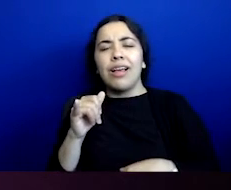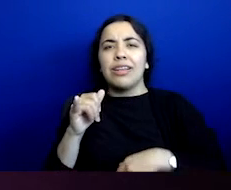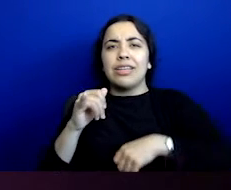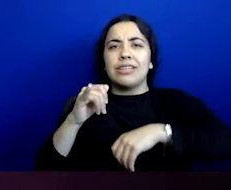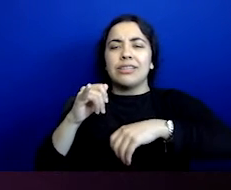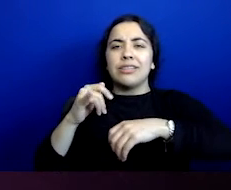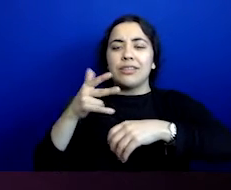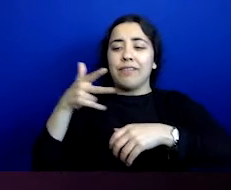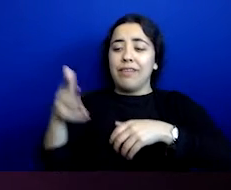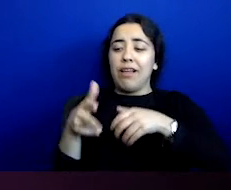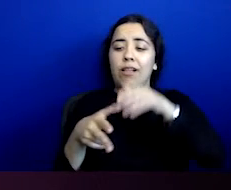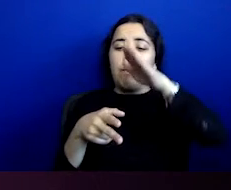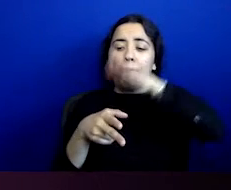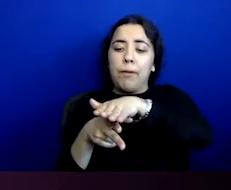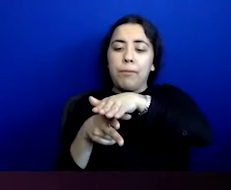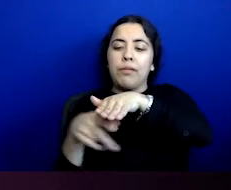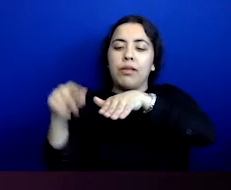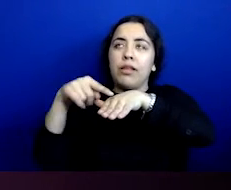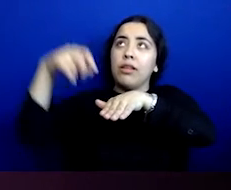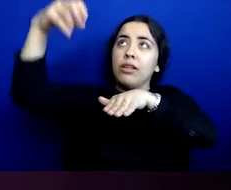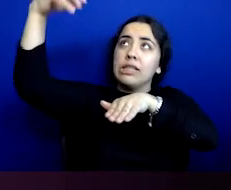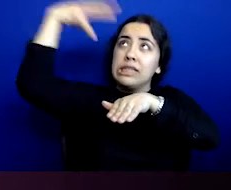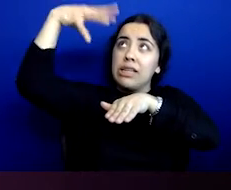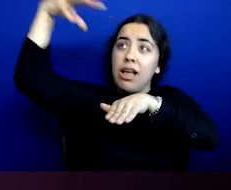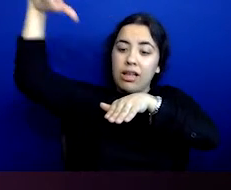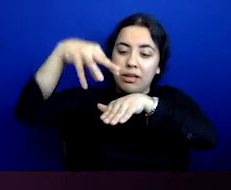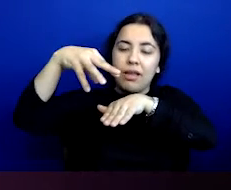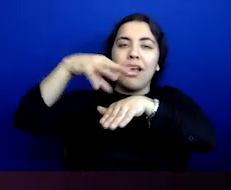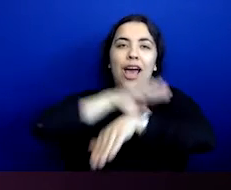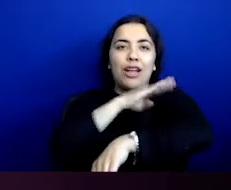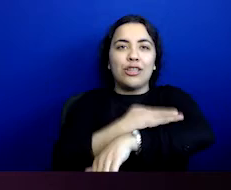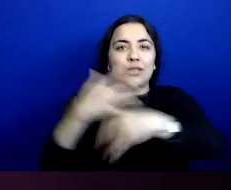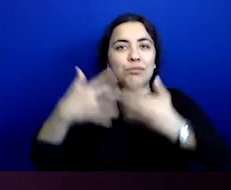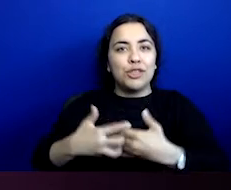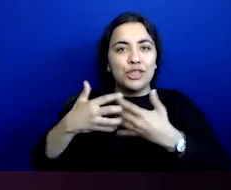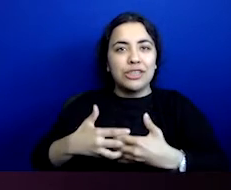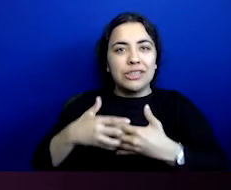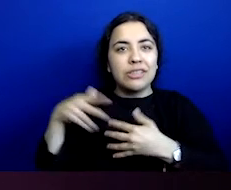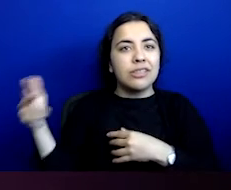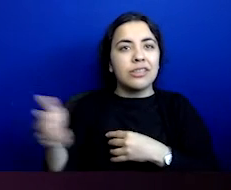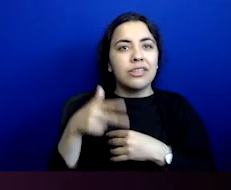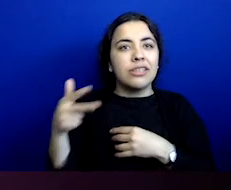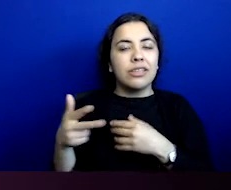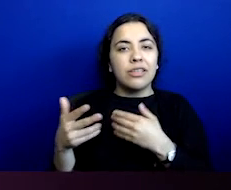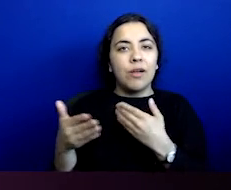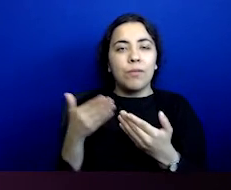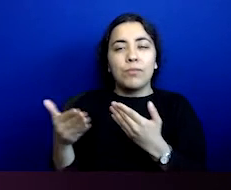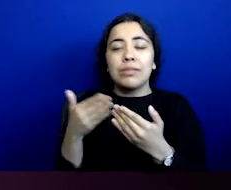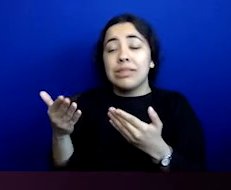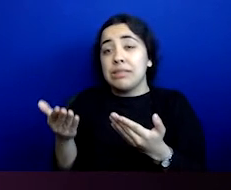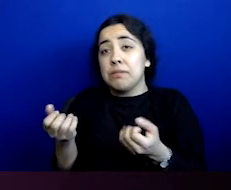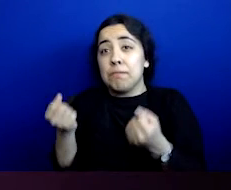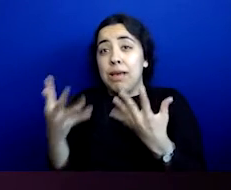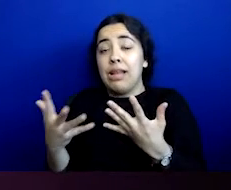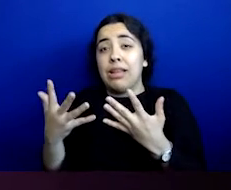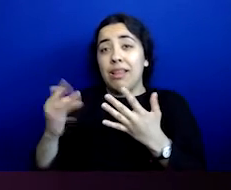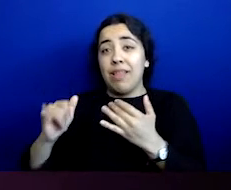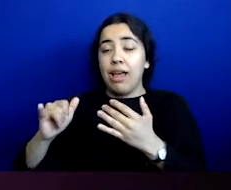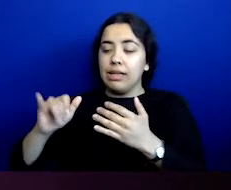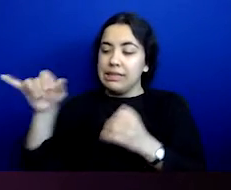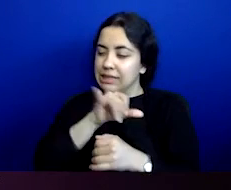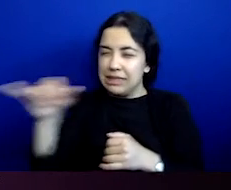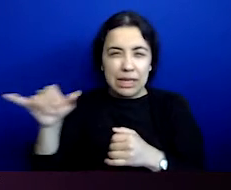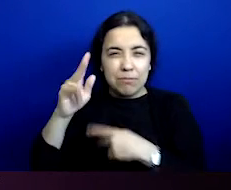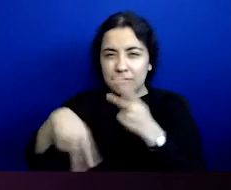solar-powered kind of like machine around. There's a lot of things today that now have the same or similar compute and like processing power as our cell phone.